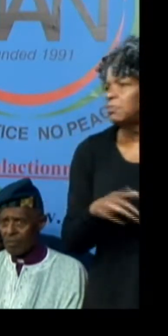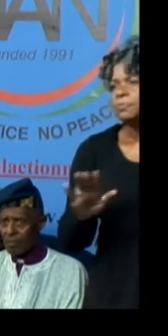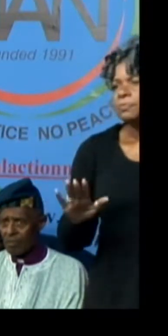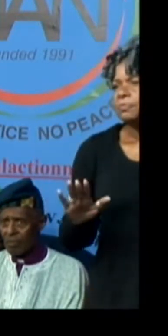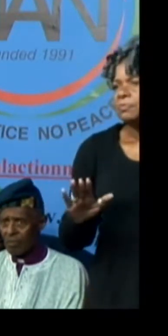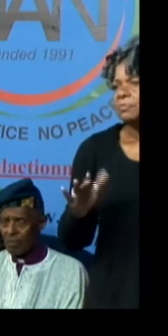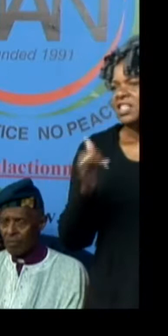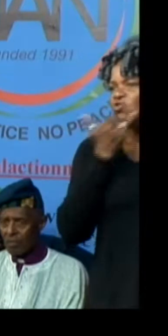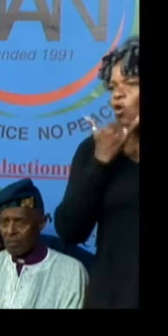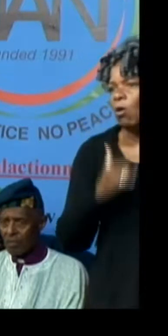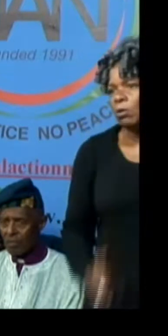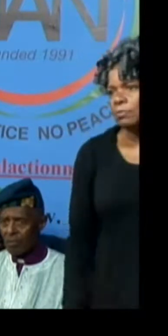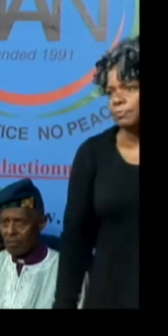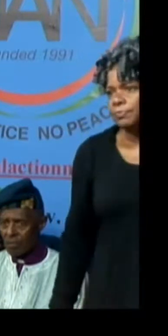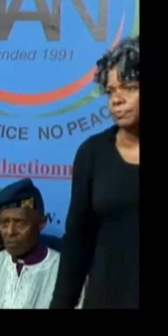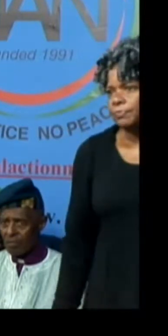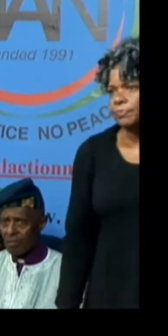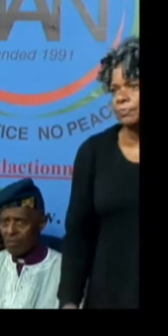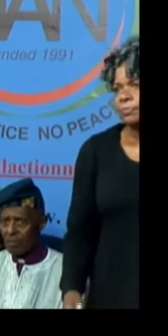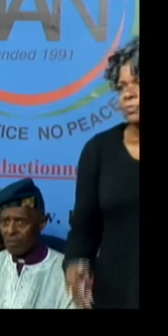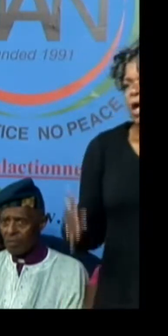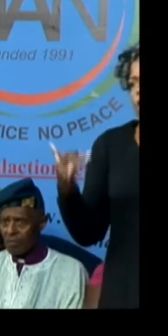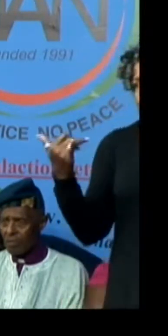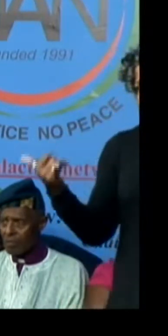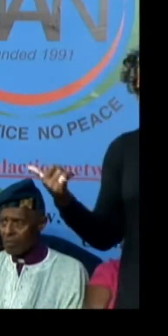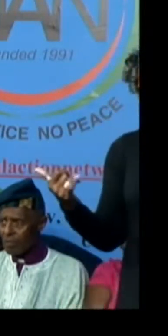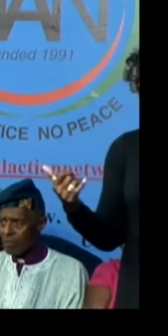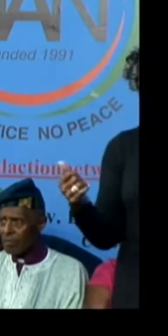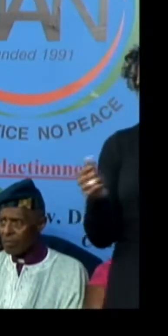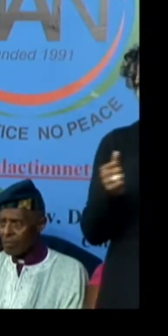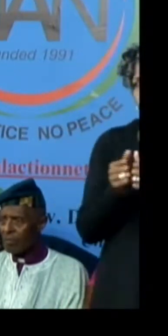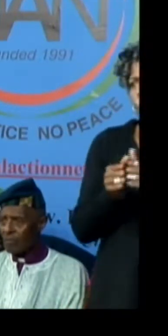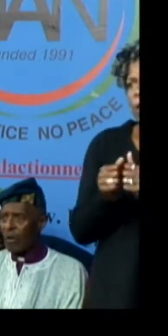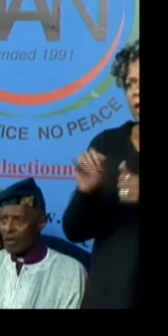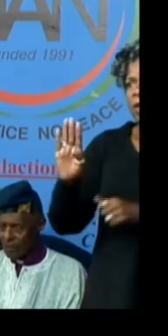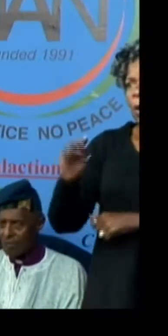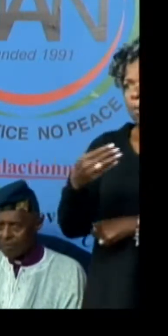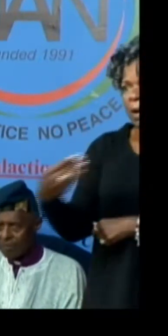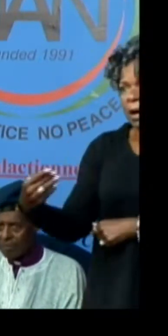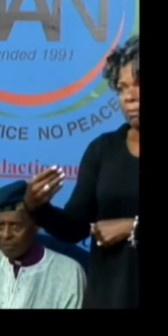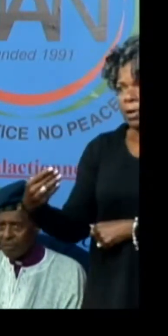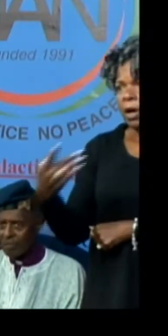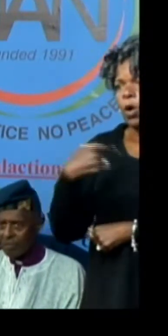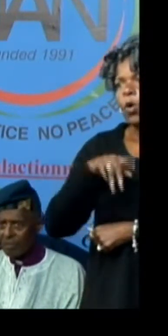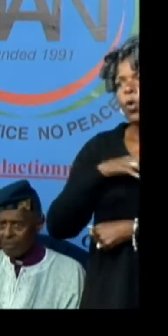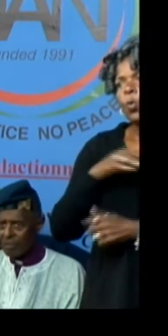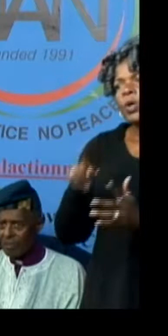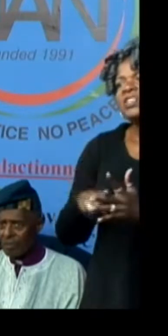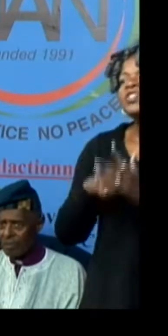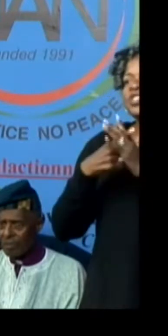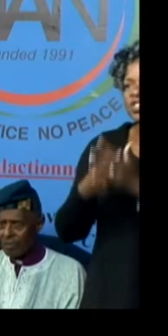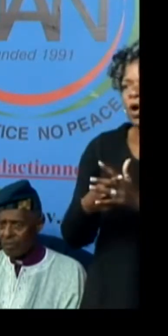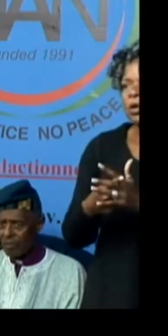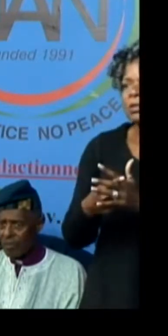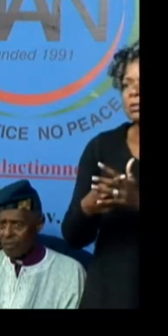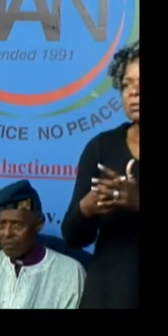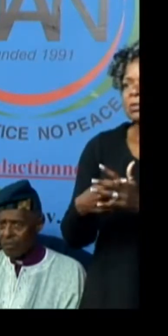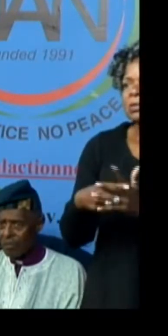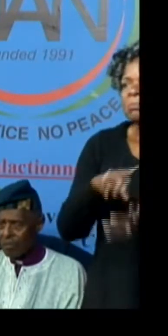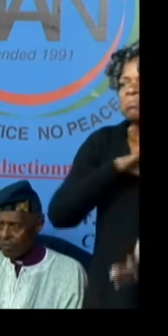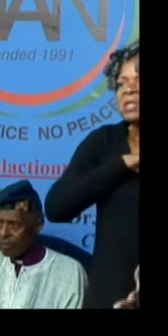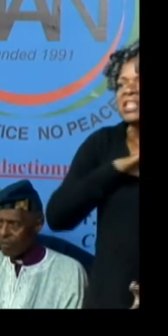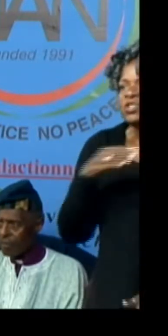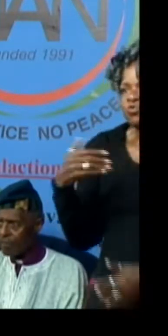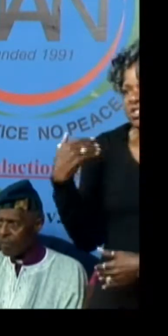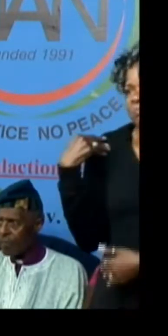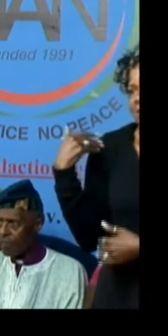to begin to deal with some of the issues of police accountability. And the president had a president's